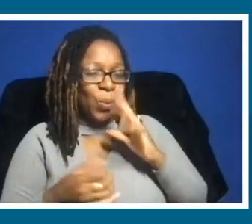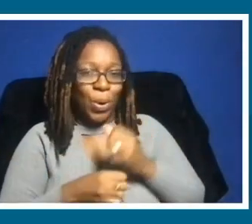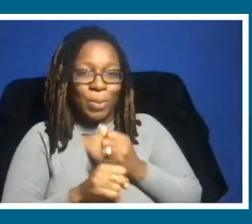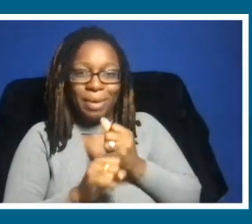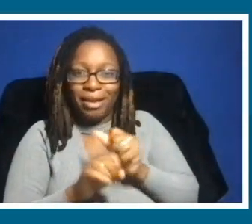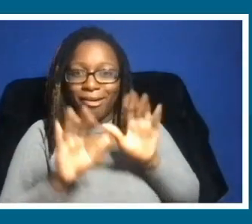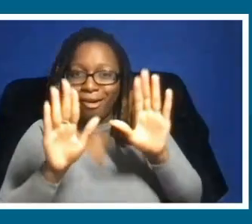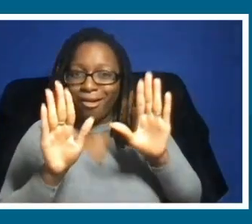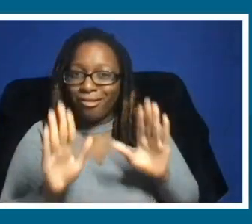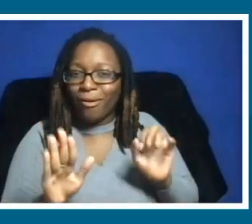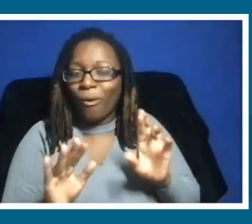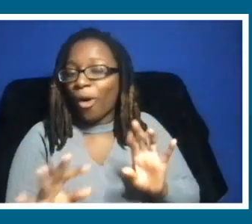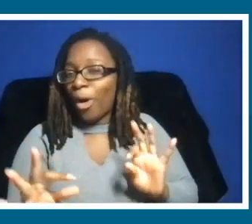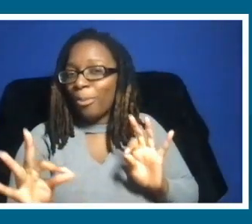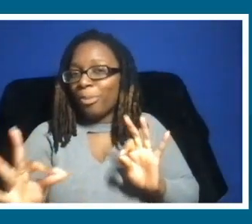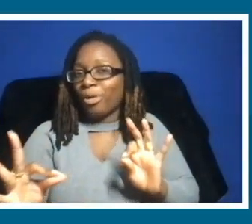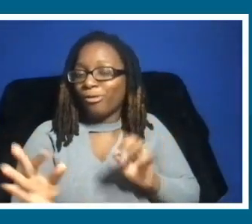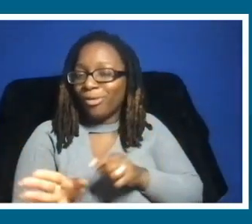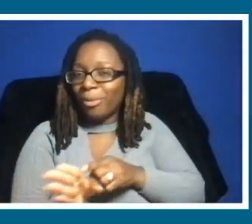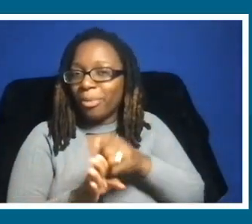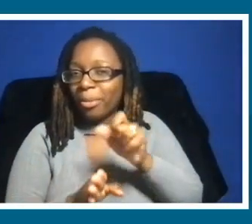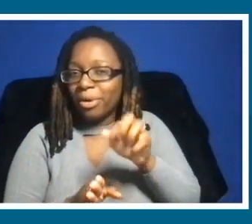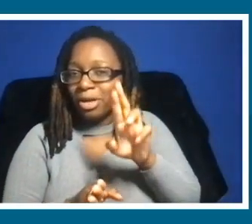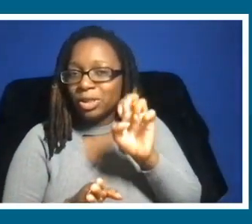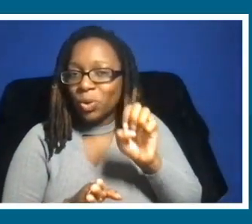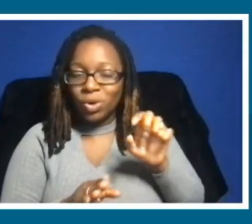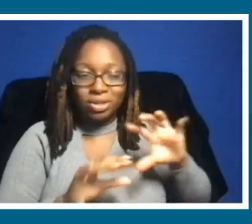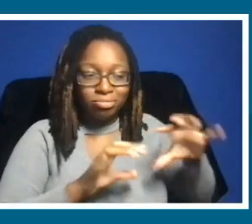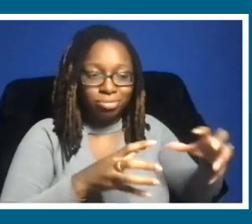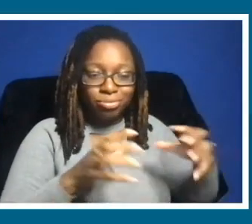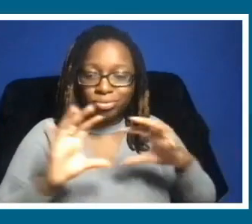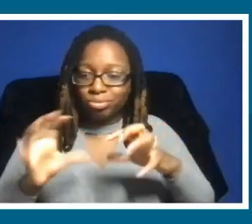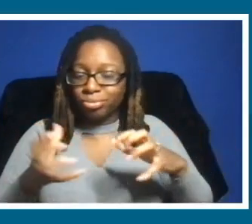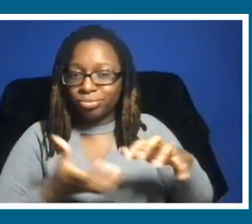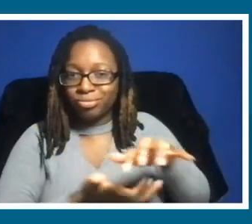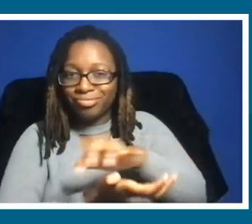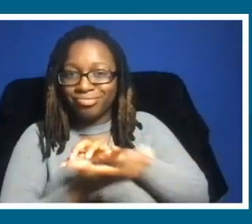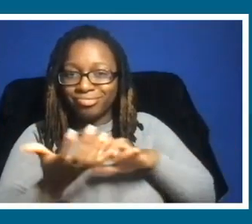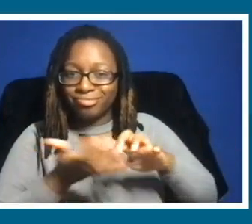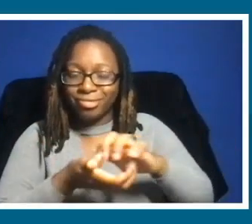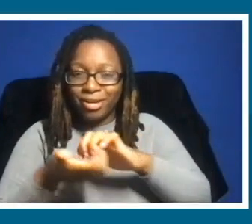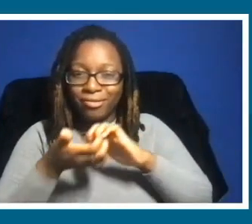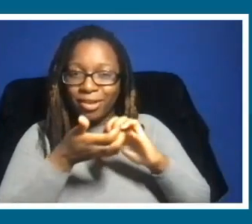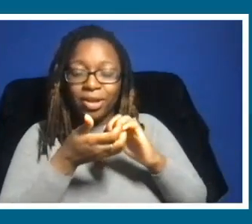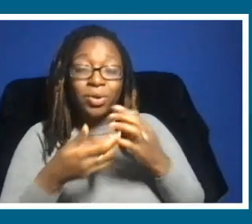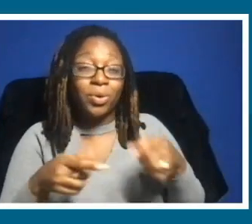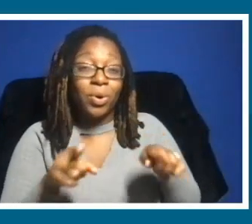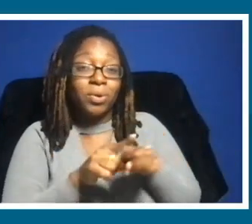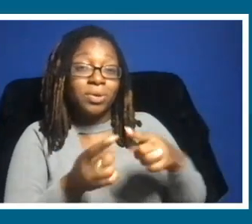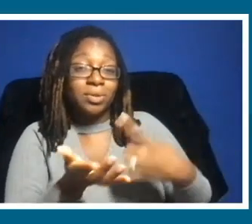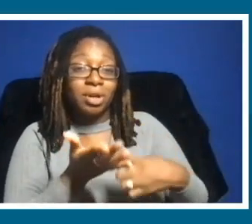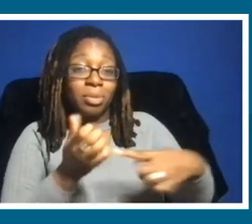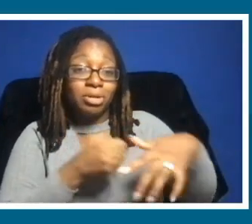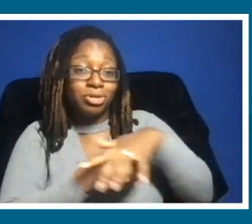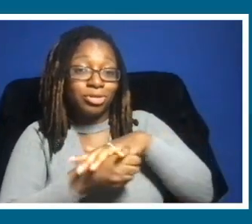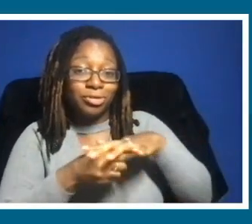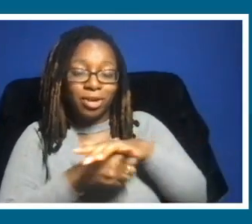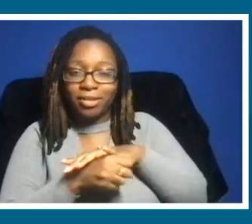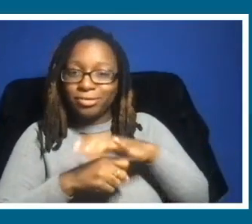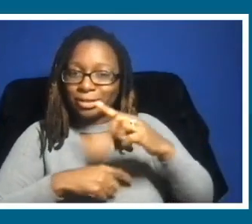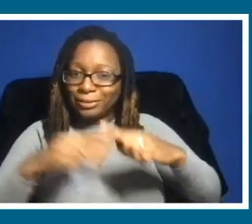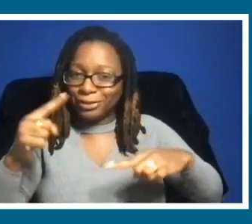perfect primary source combination. And you also mentioned just geographic diversity of the materials that you